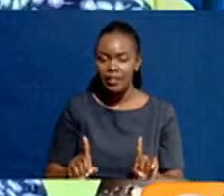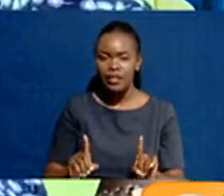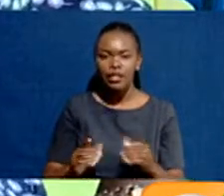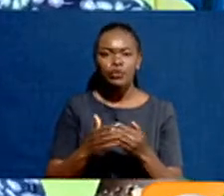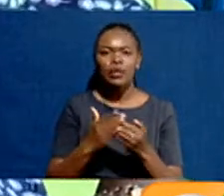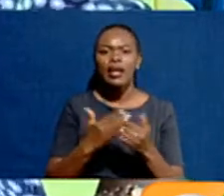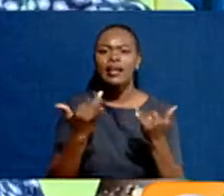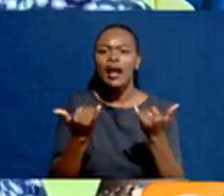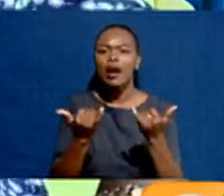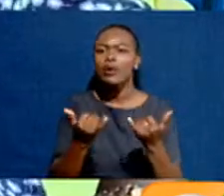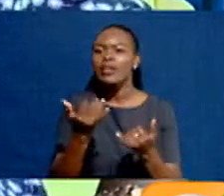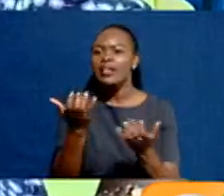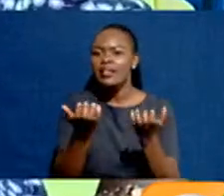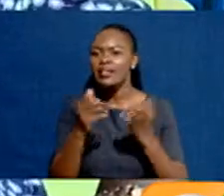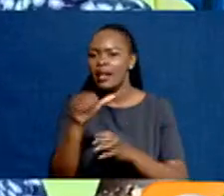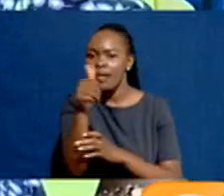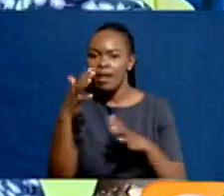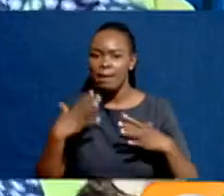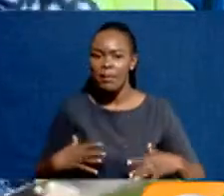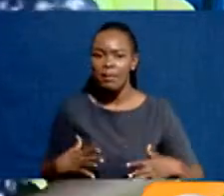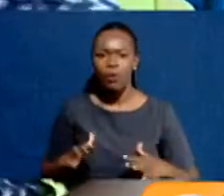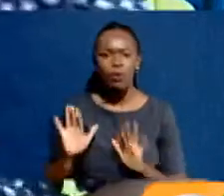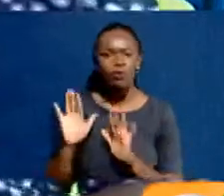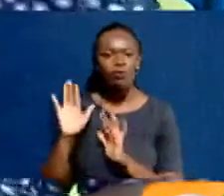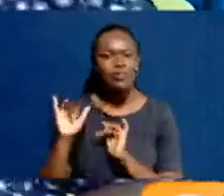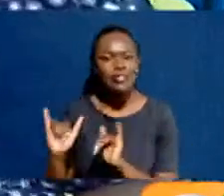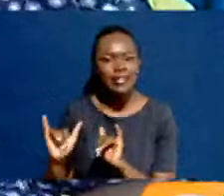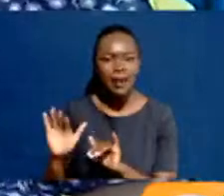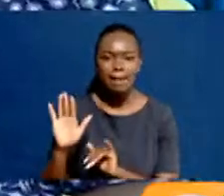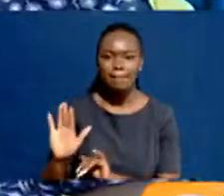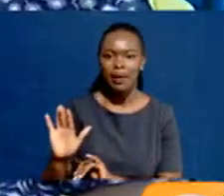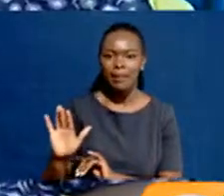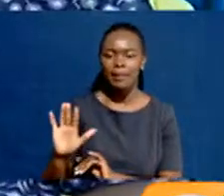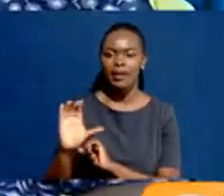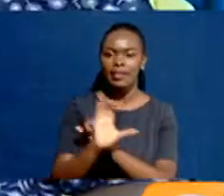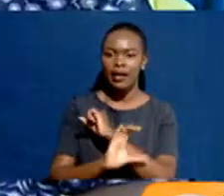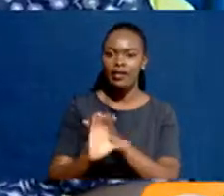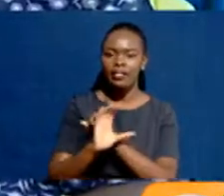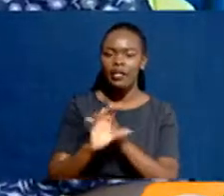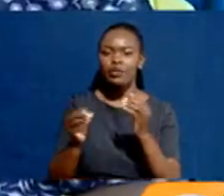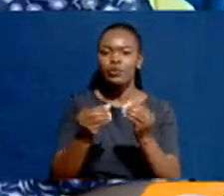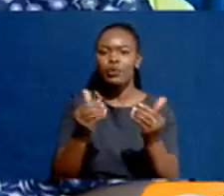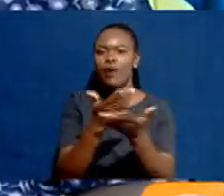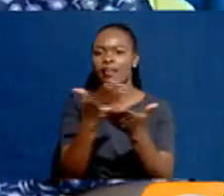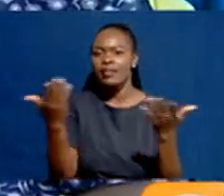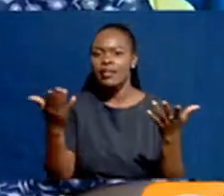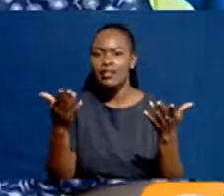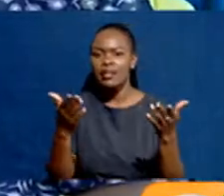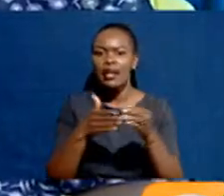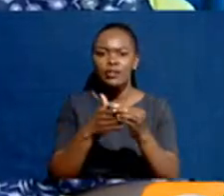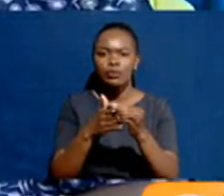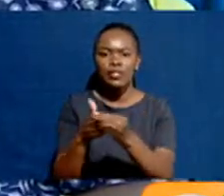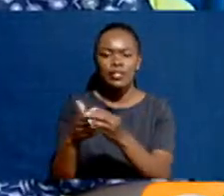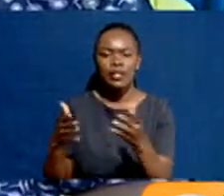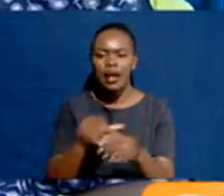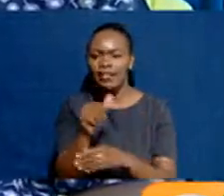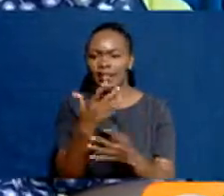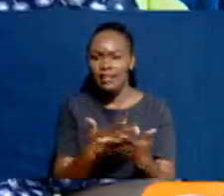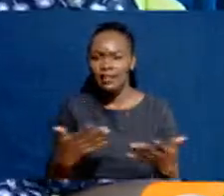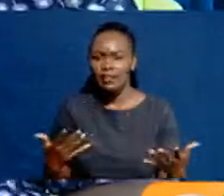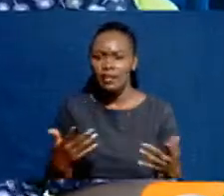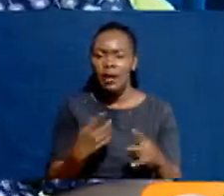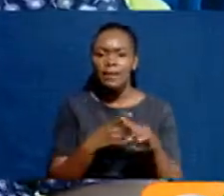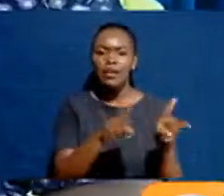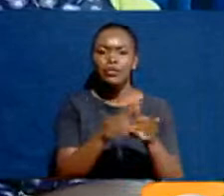other matters that are supposed to be handled by the minister. Because the PS is there, okay. He is the accounting officer of the ministry, but